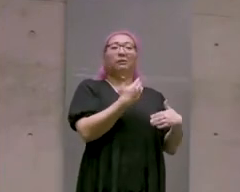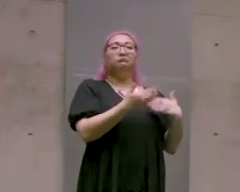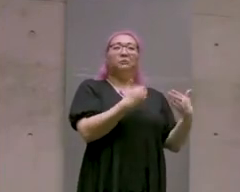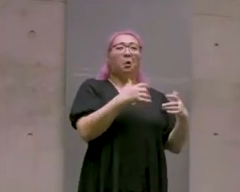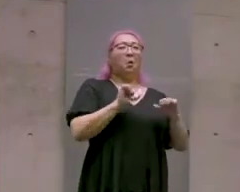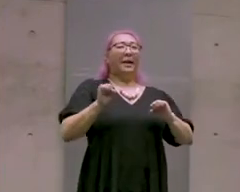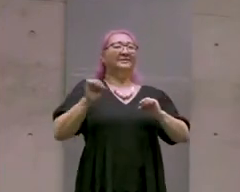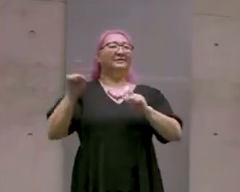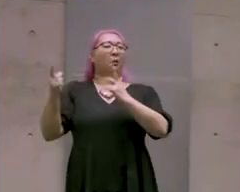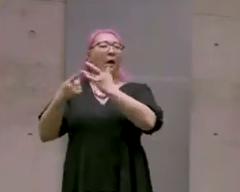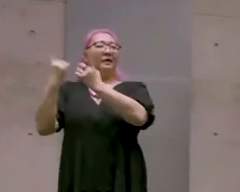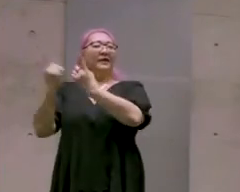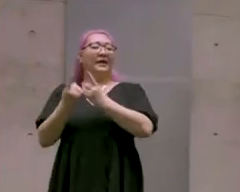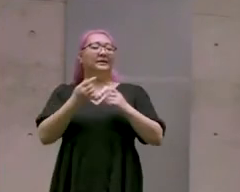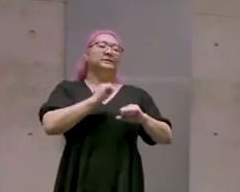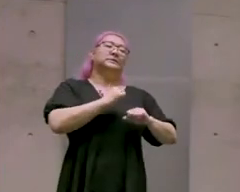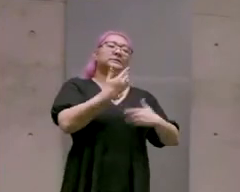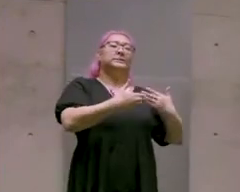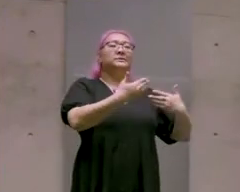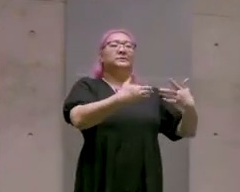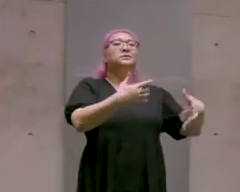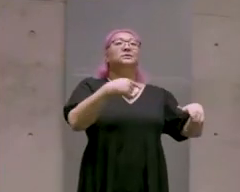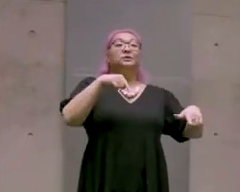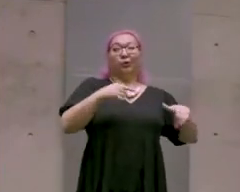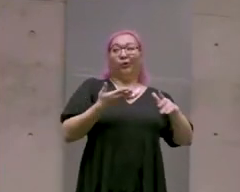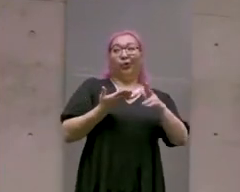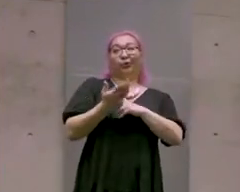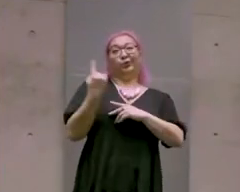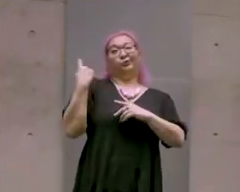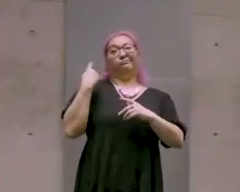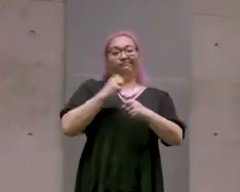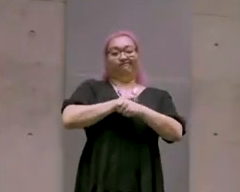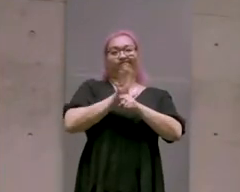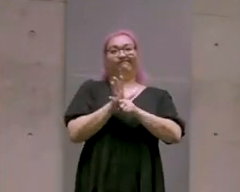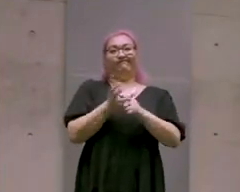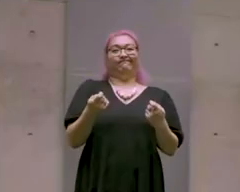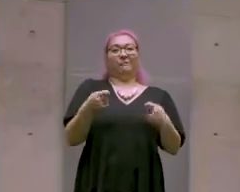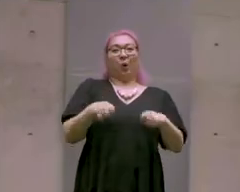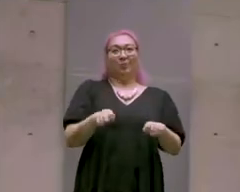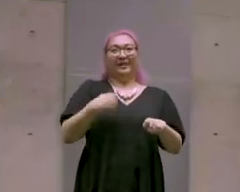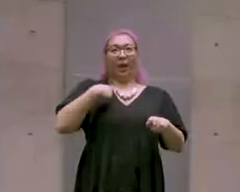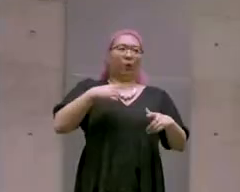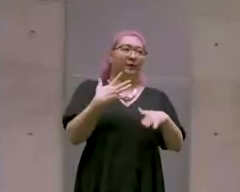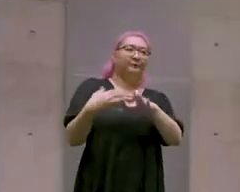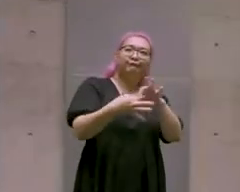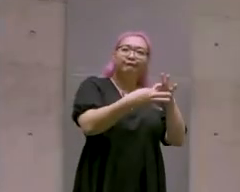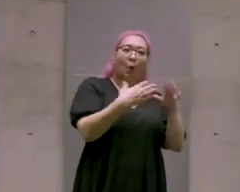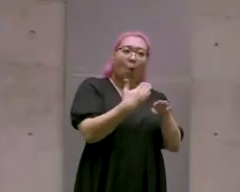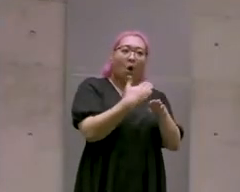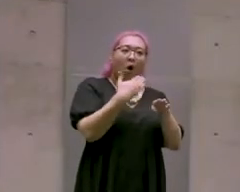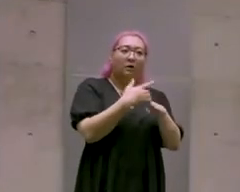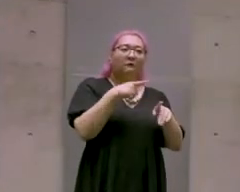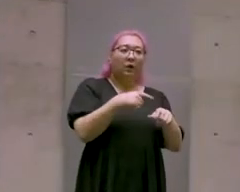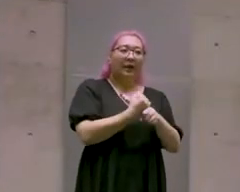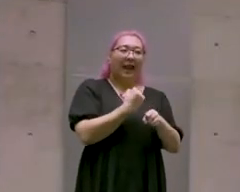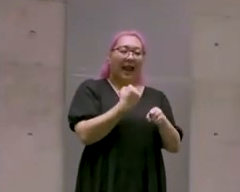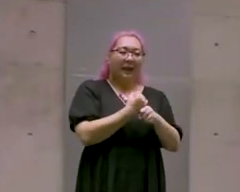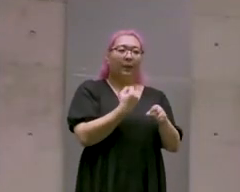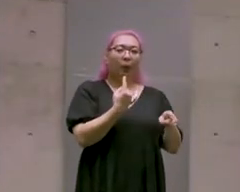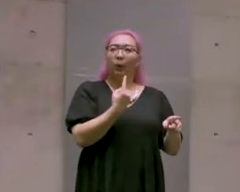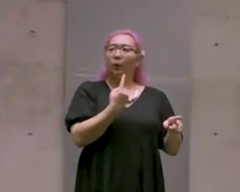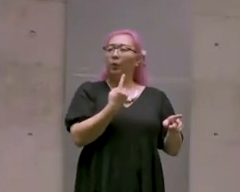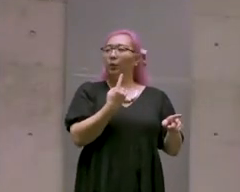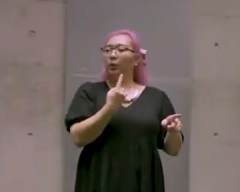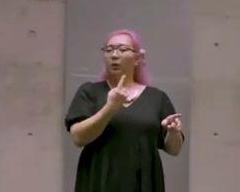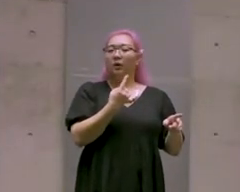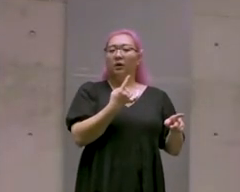Circular became the project that we basically worked on while John Wick was kind of kicking off. And obviously, as you'd expect, IP, there's a lot of